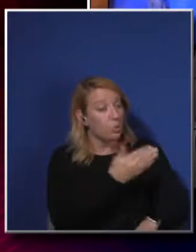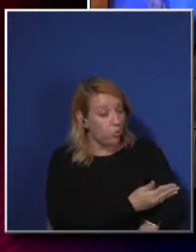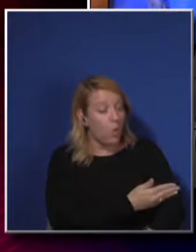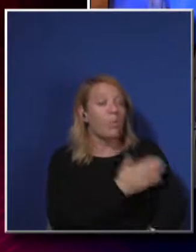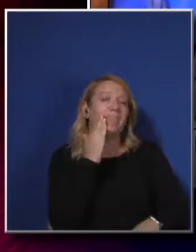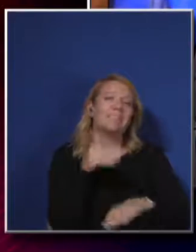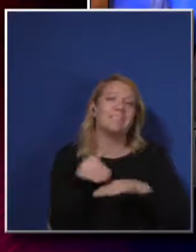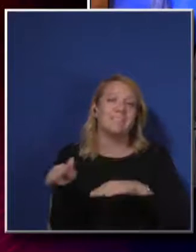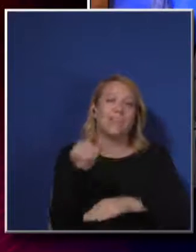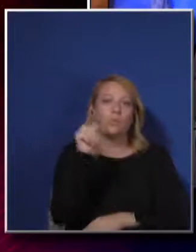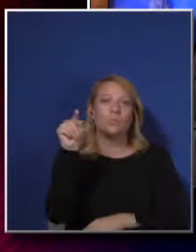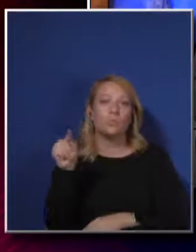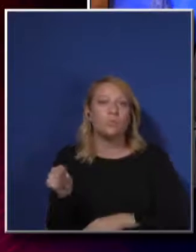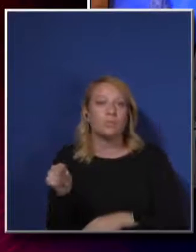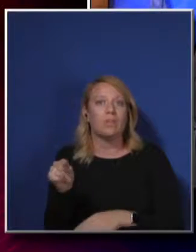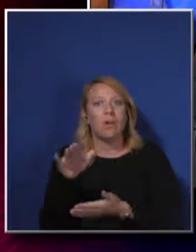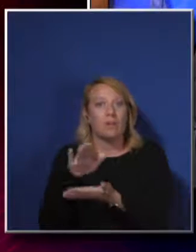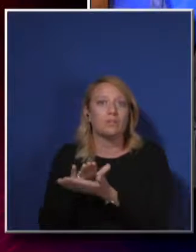with the results.